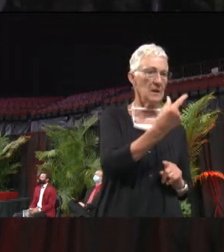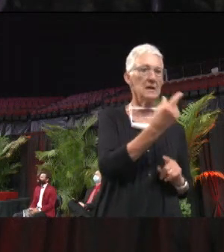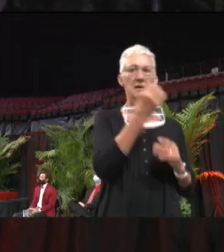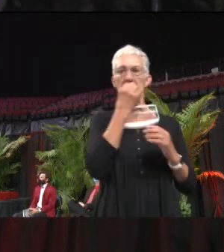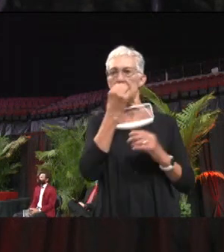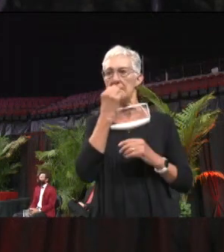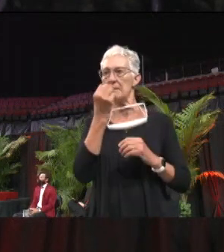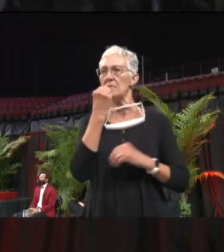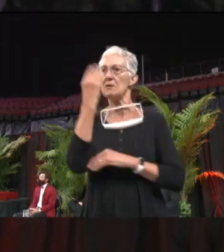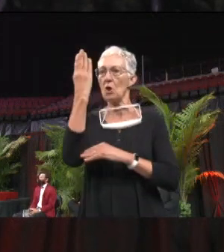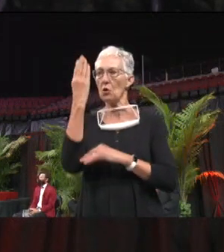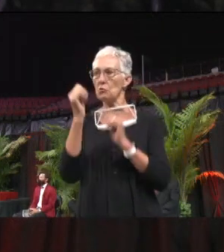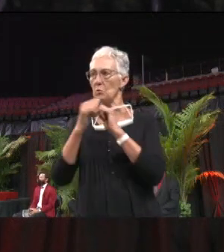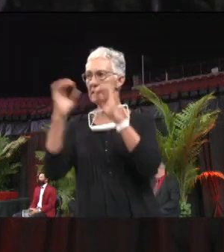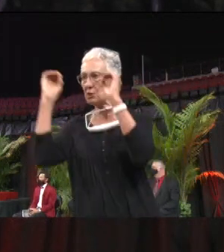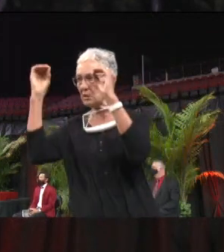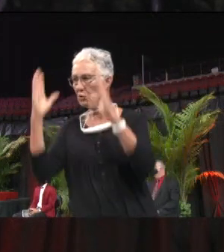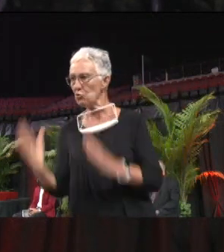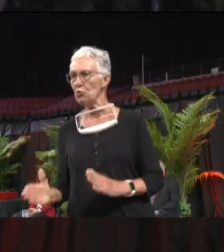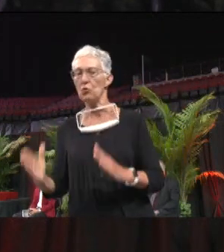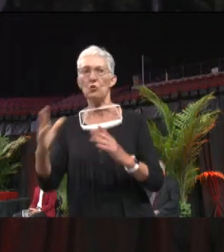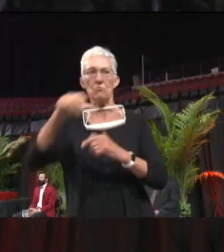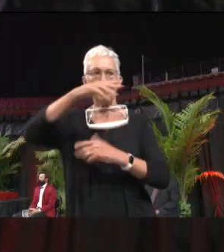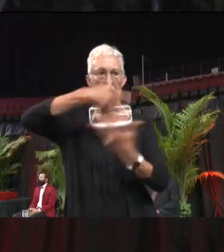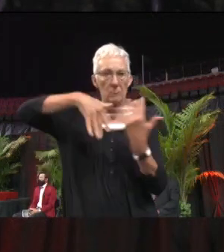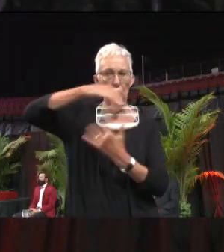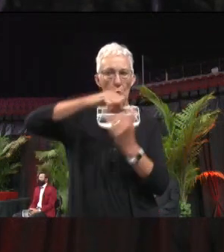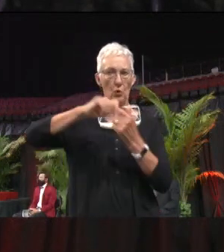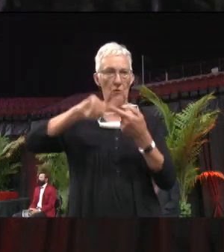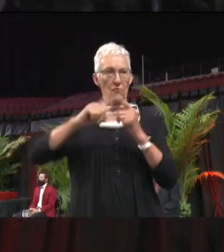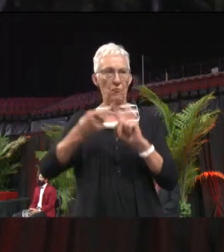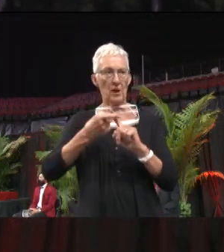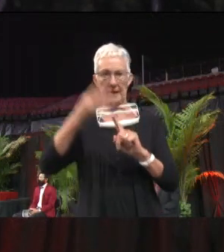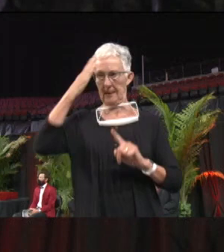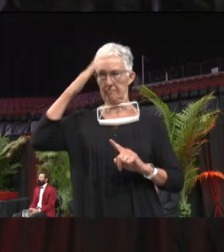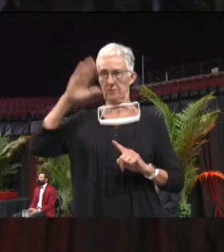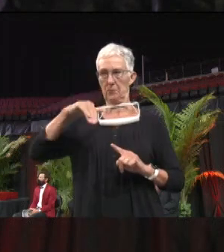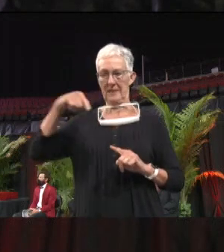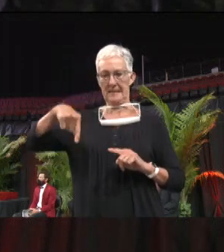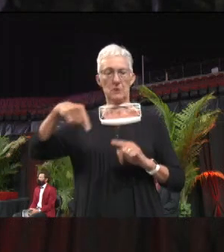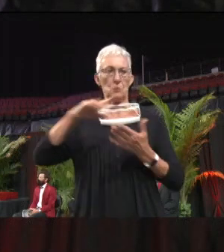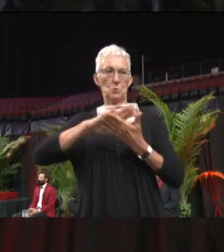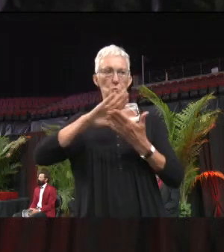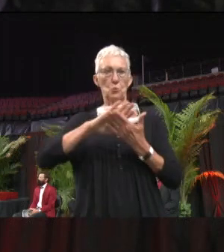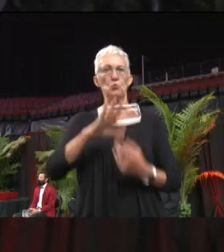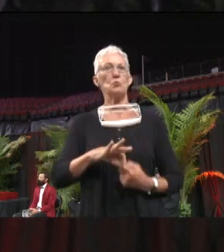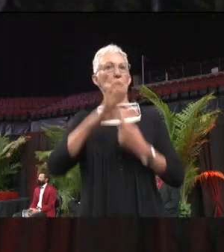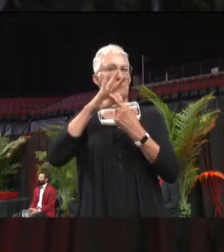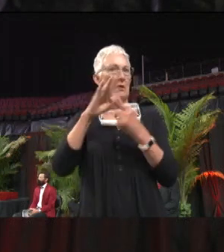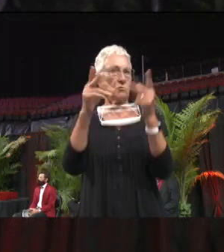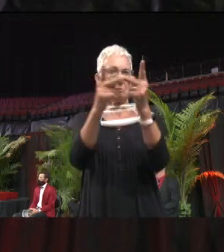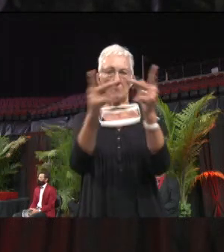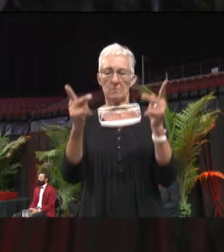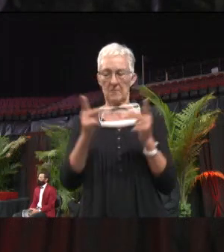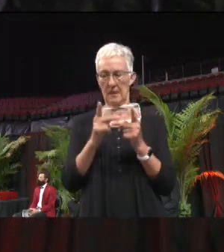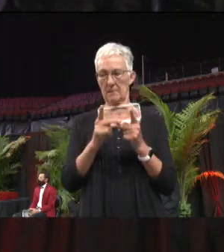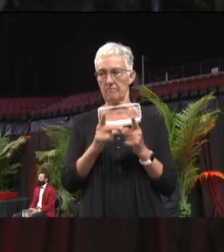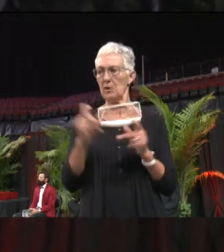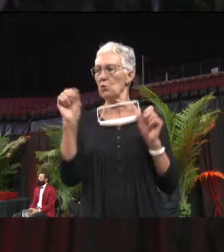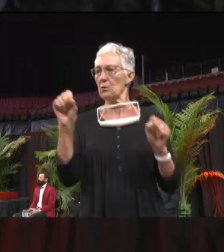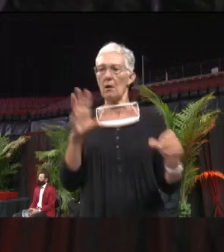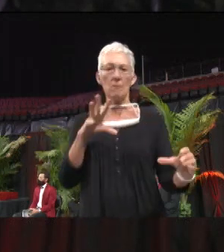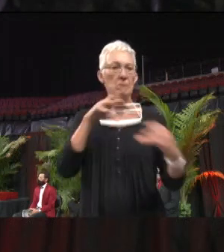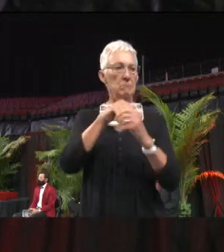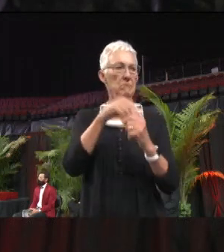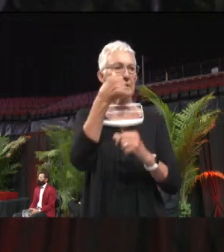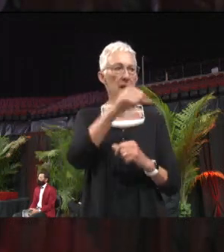my teachers, I knew this school was a special place. Lincoln High is a place where you can participate in any club, sport, or activity